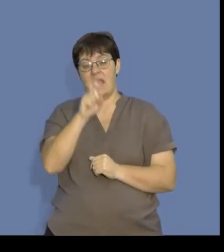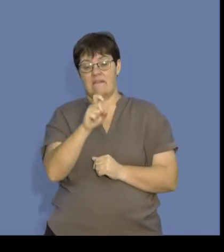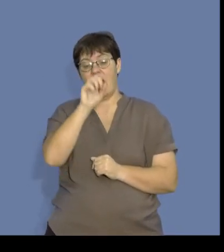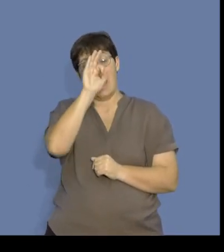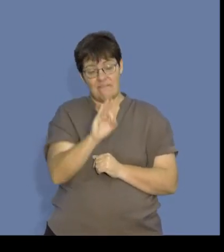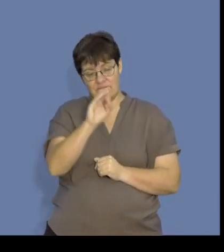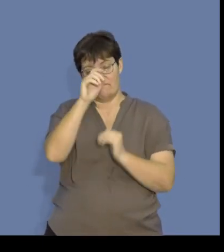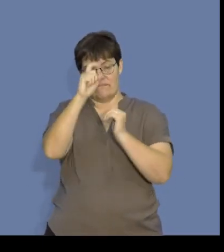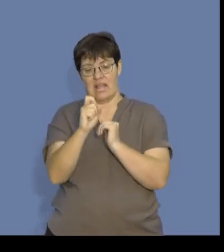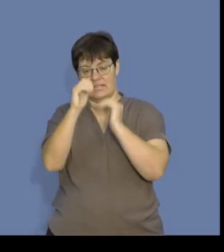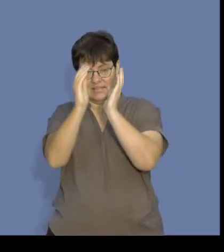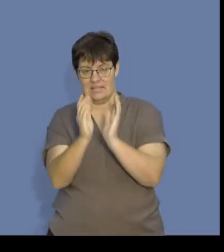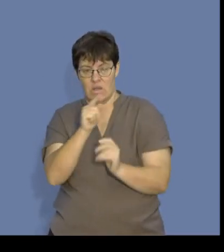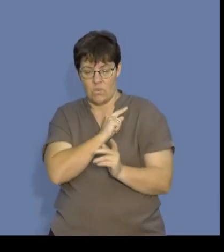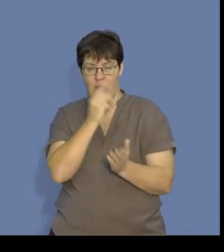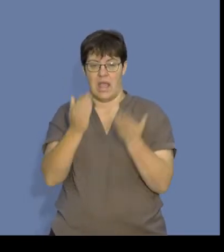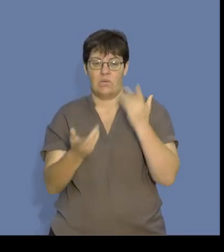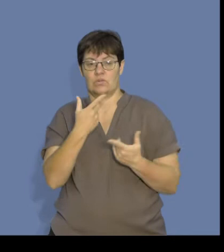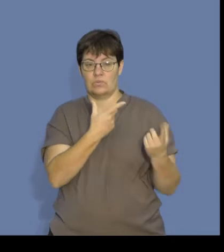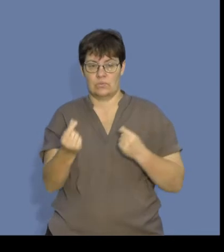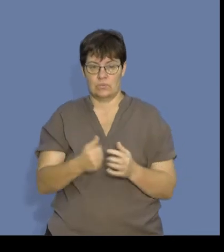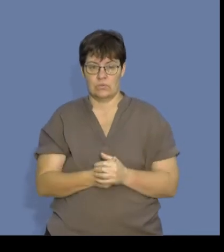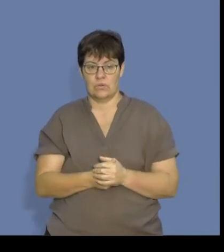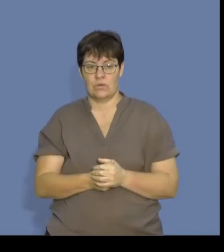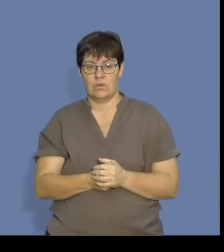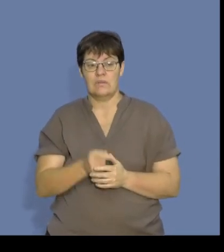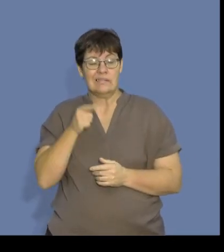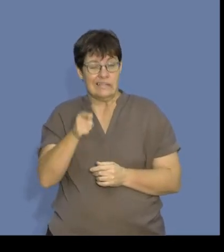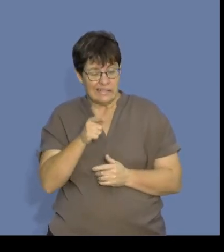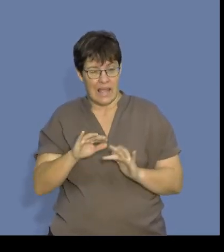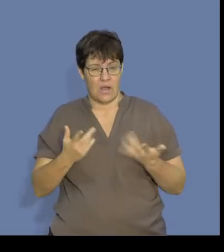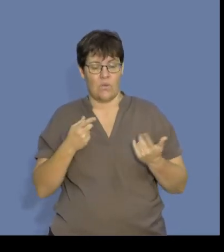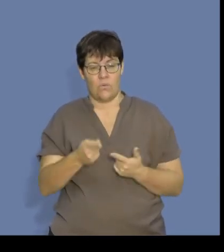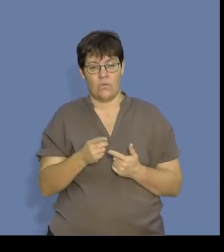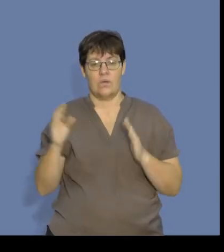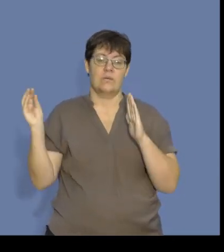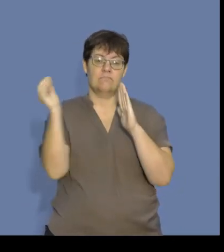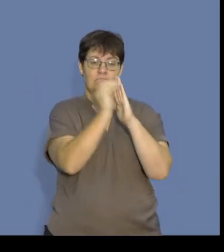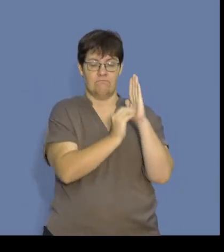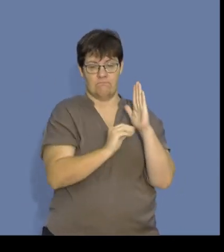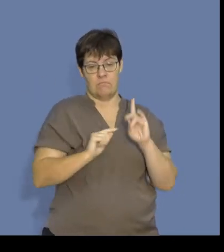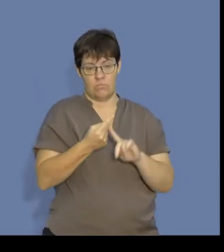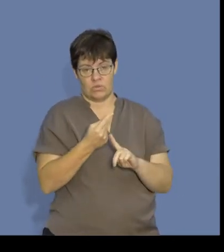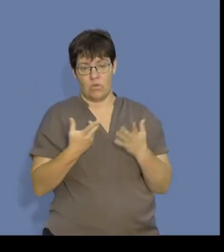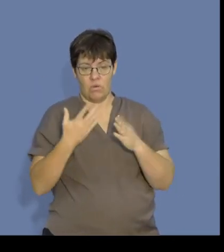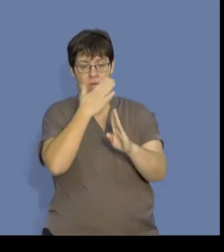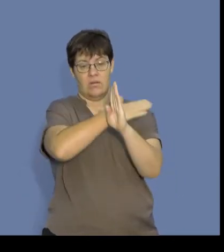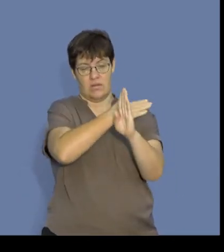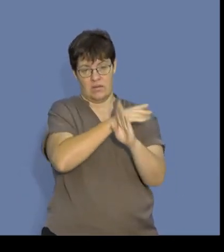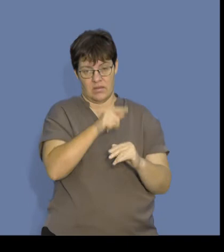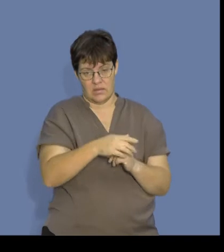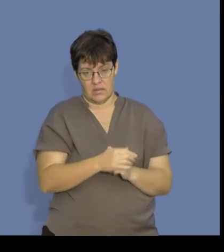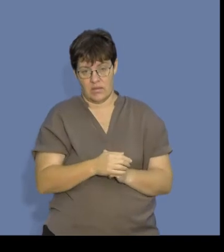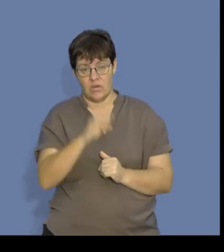You label it as f of x because that was the equation that we gave you. So that's how you will then plot these points